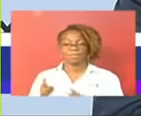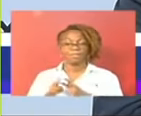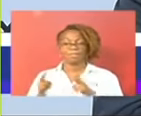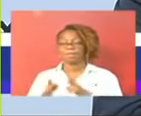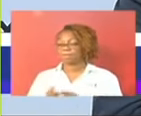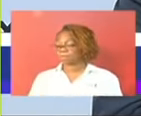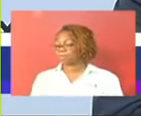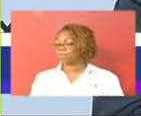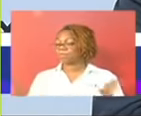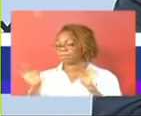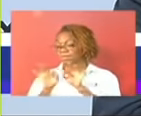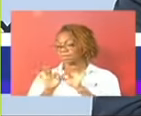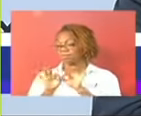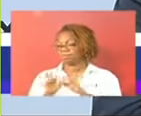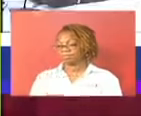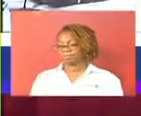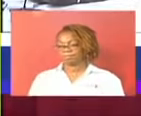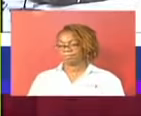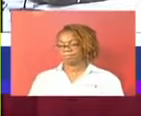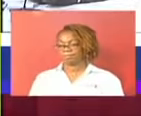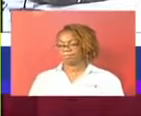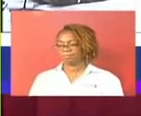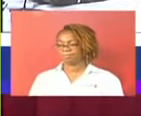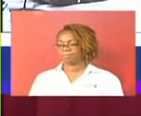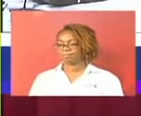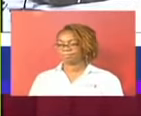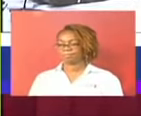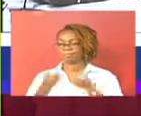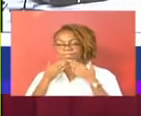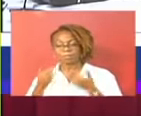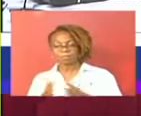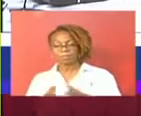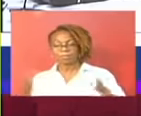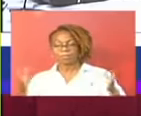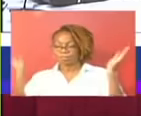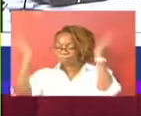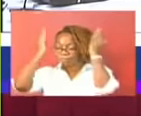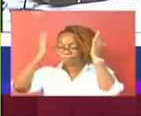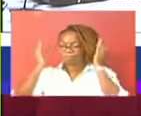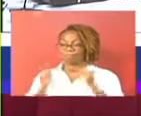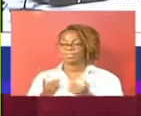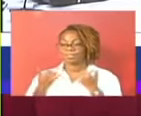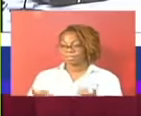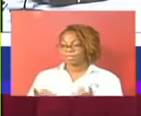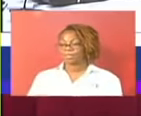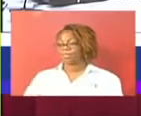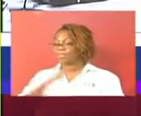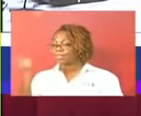component of that strategy. Thank you very much, Dr. Hines. We now go to TTT.